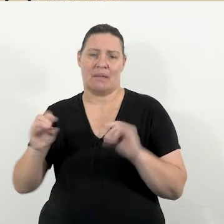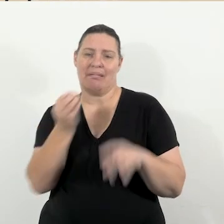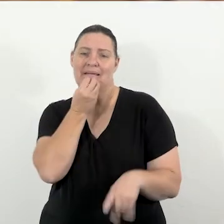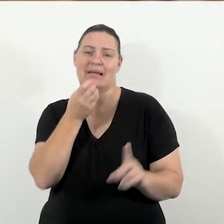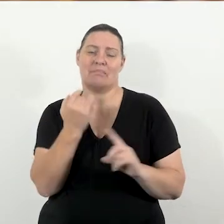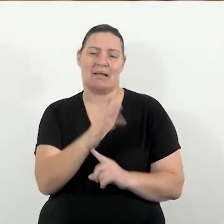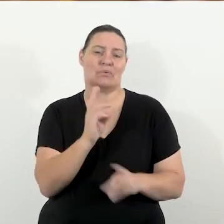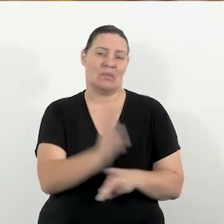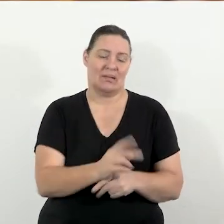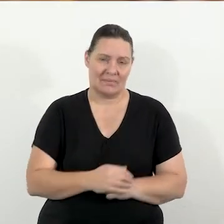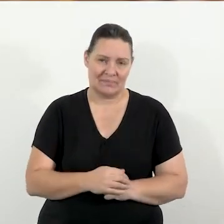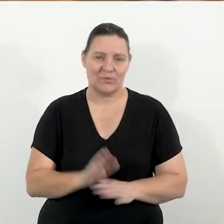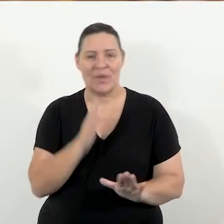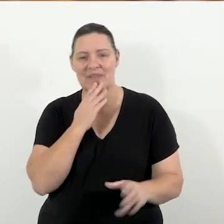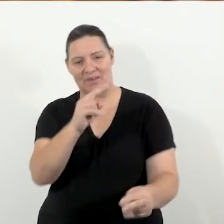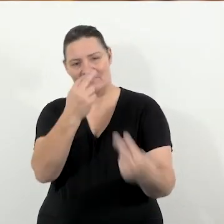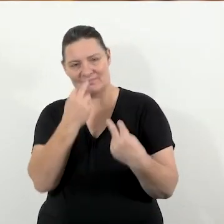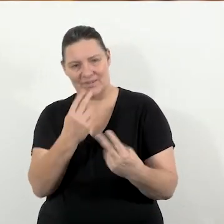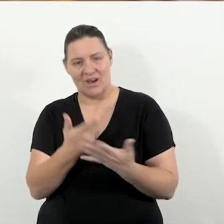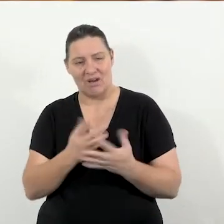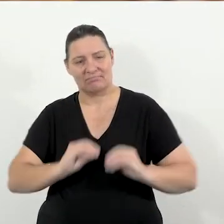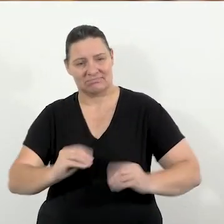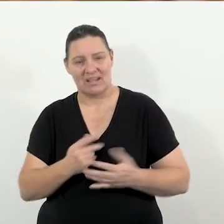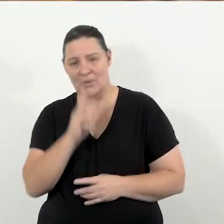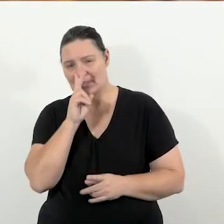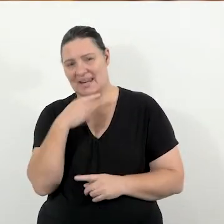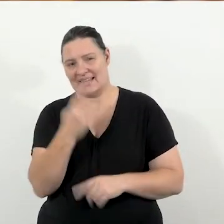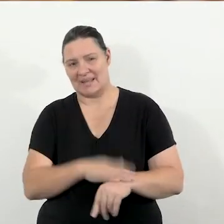Suffer. Now, thank you so much for tuning in, learners, and